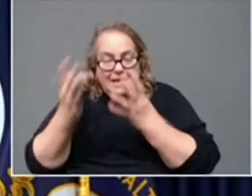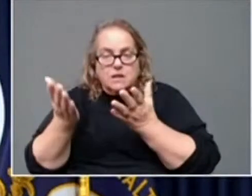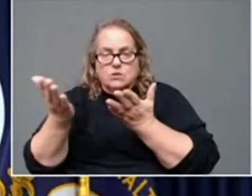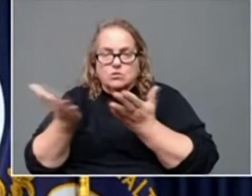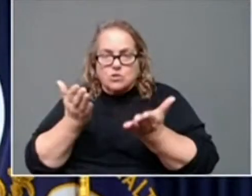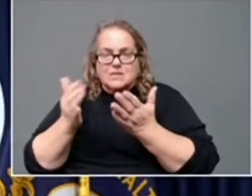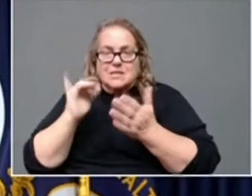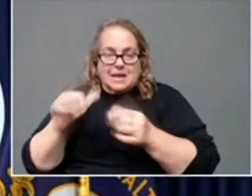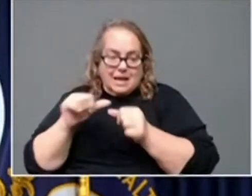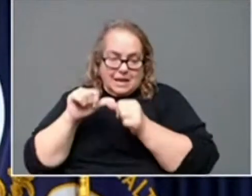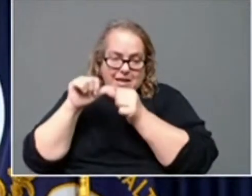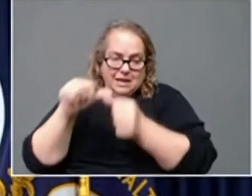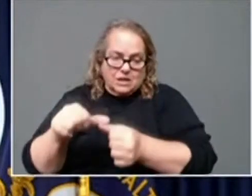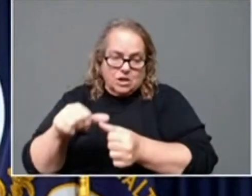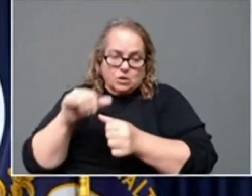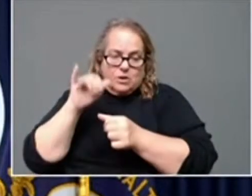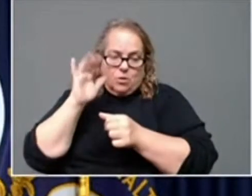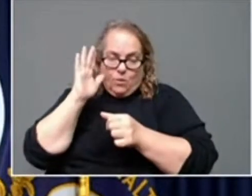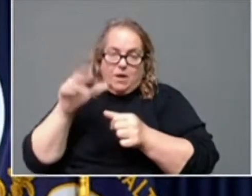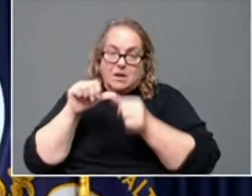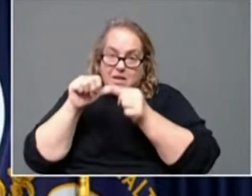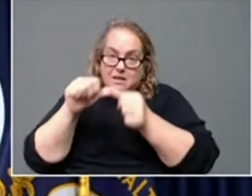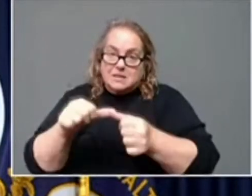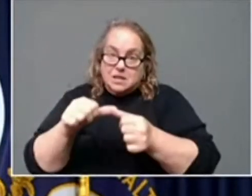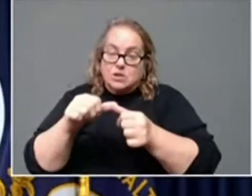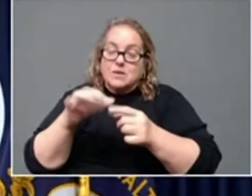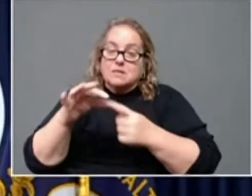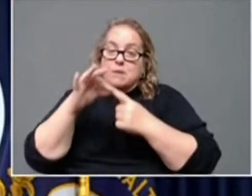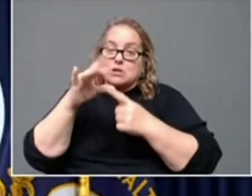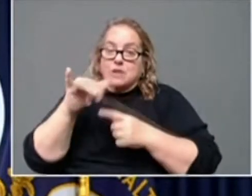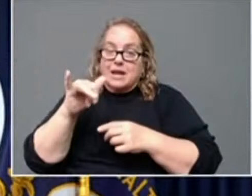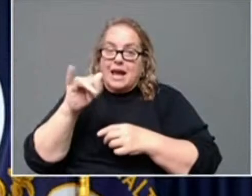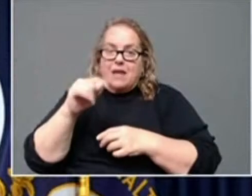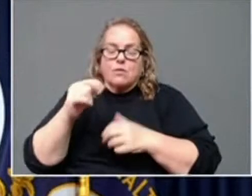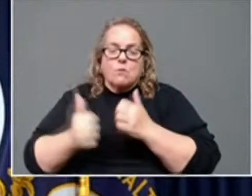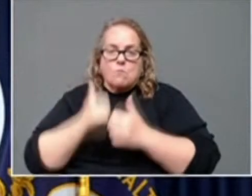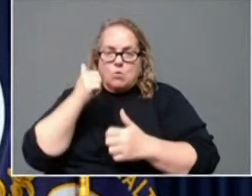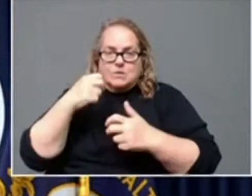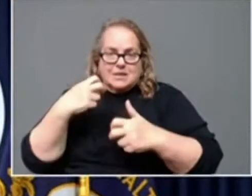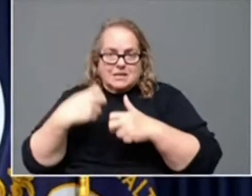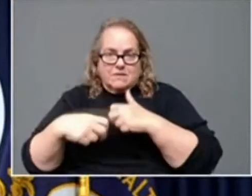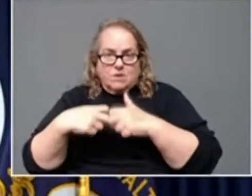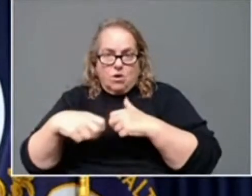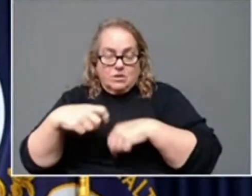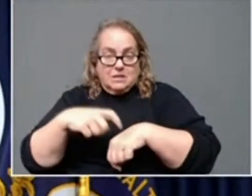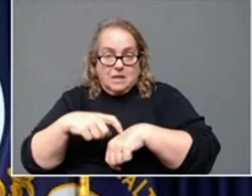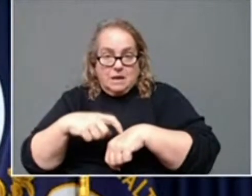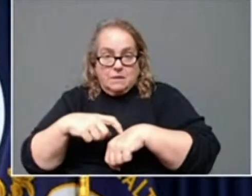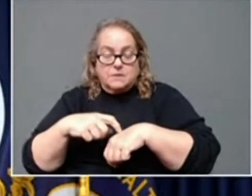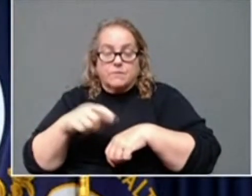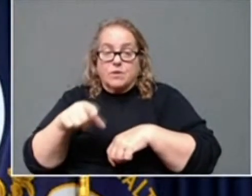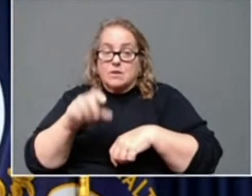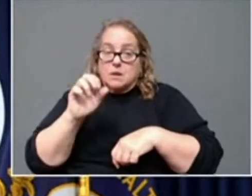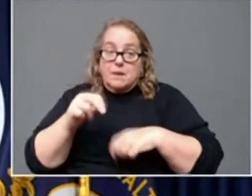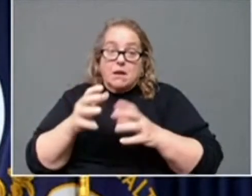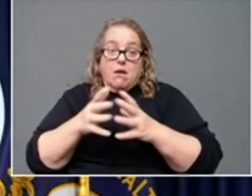continue, especially at the most difficult times. There have been a lot of injuries that have been